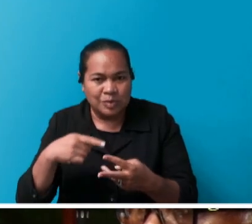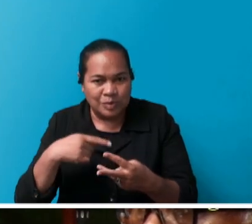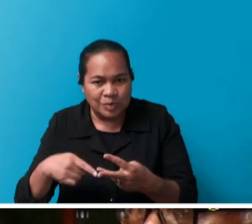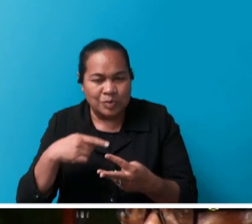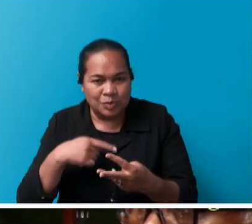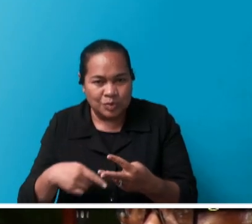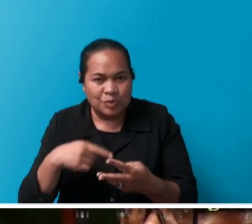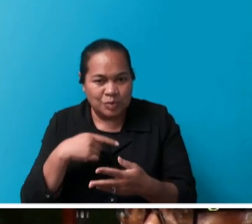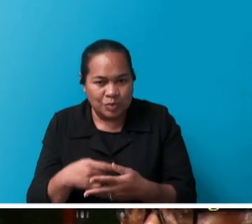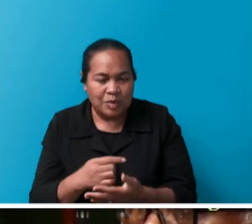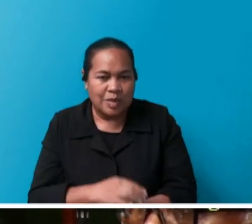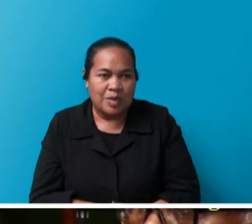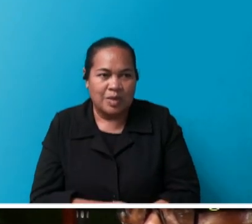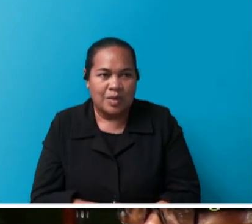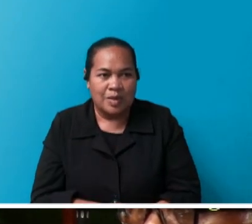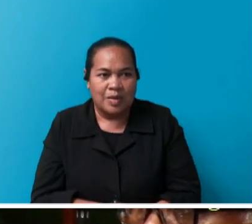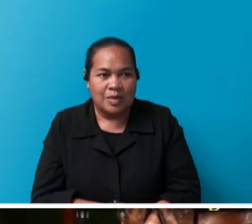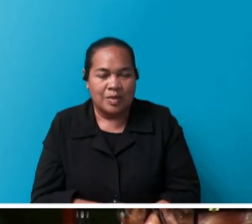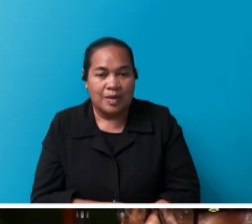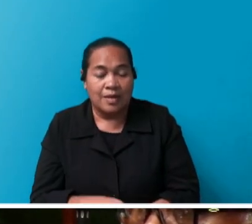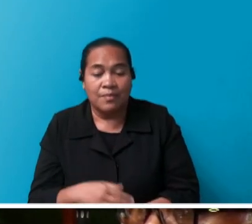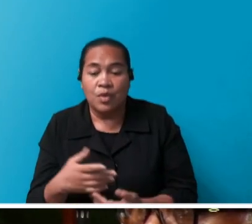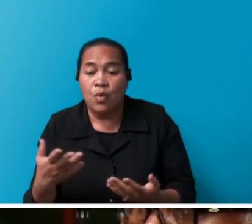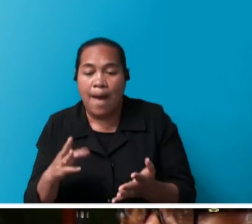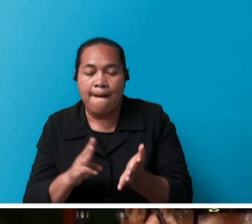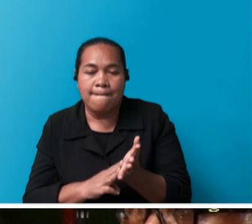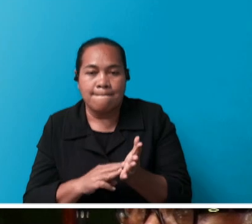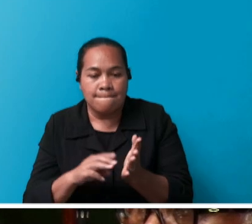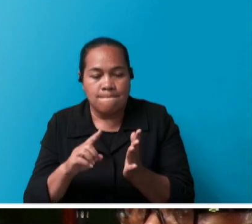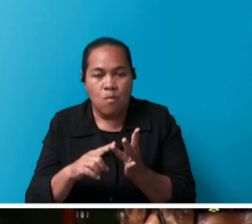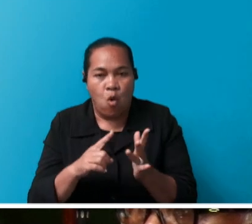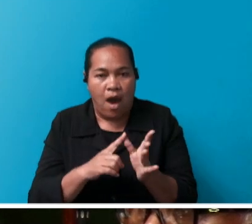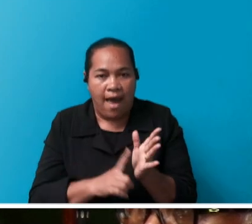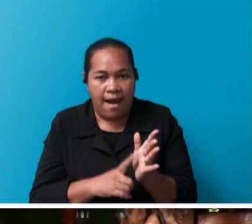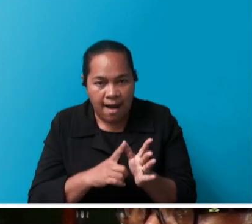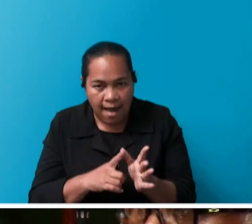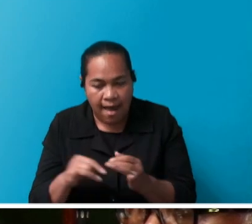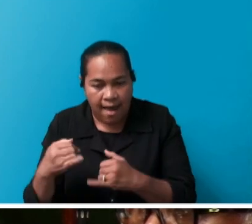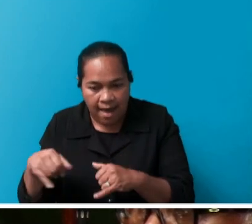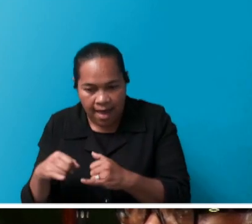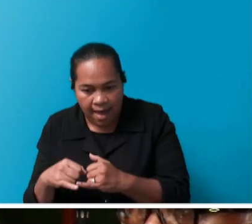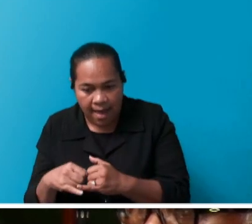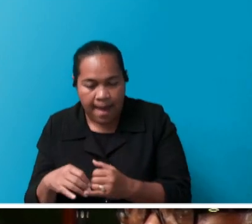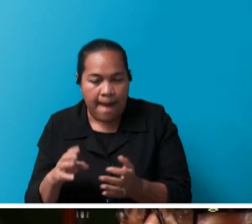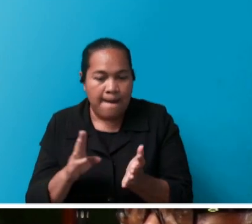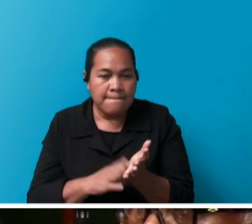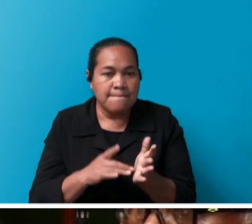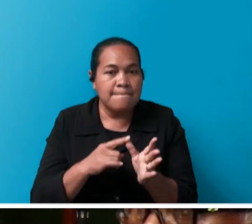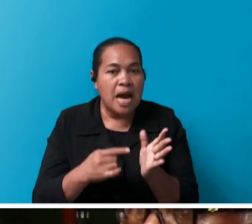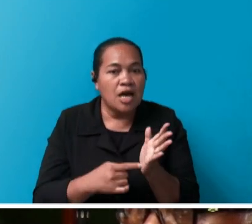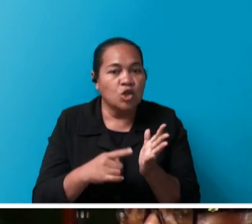Nasoki Nursing Station on Moala Island, the Matuku Health Center and Lebukendaku Nursing Station